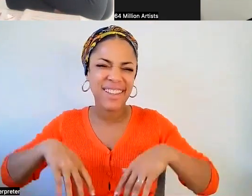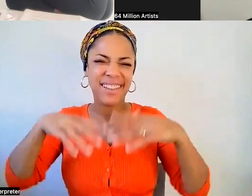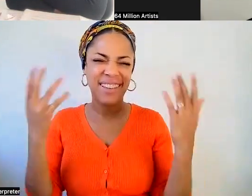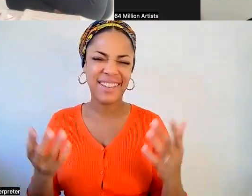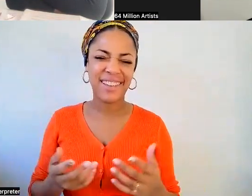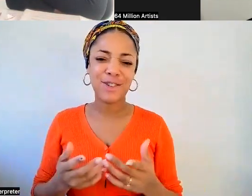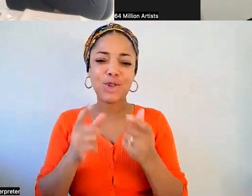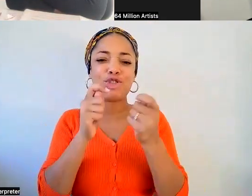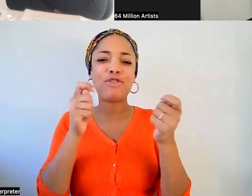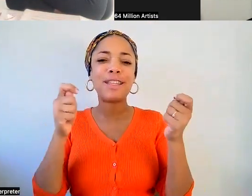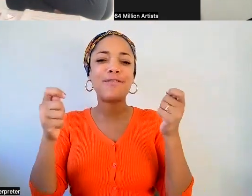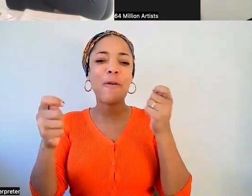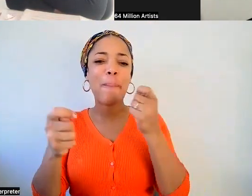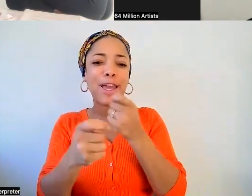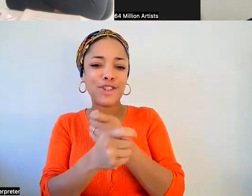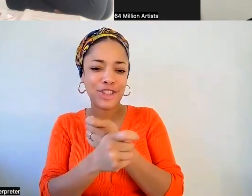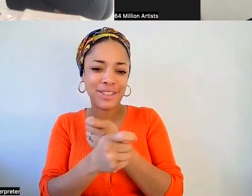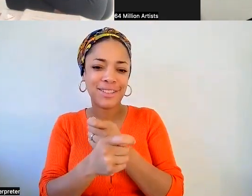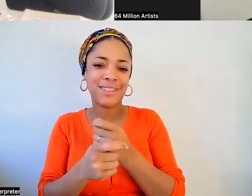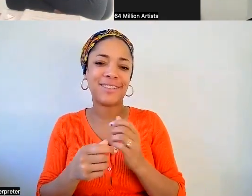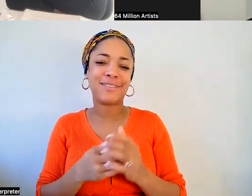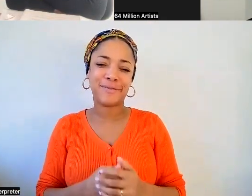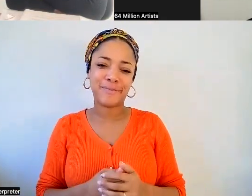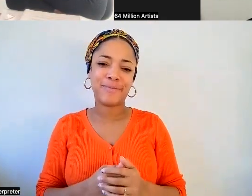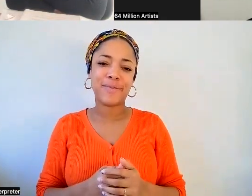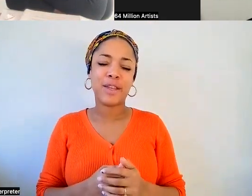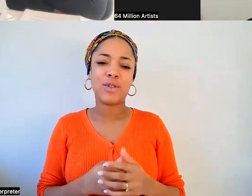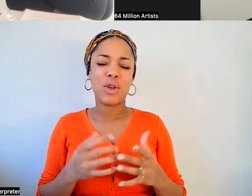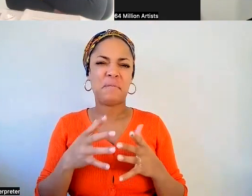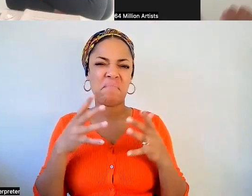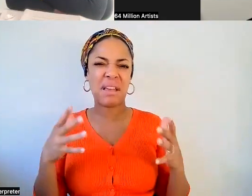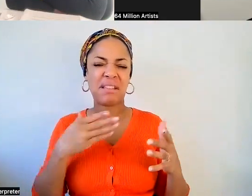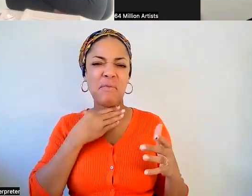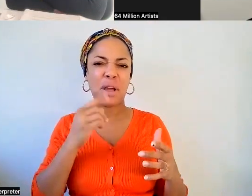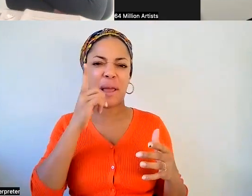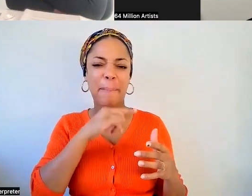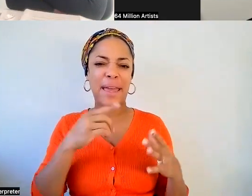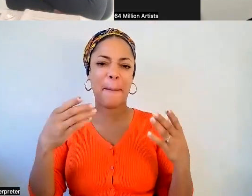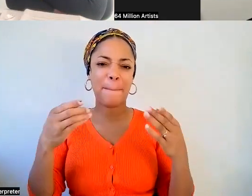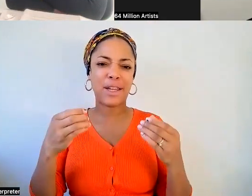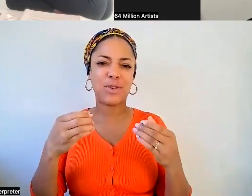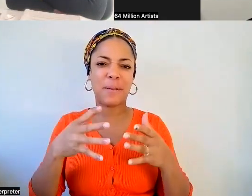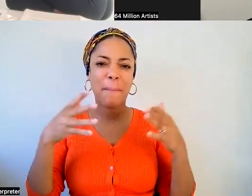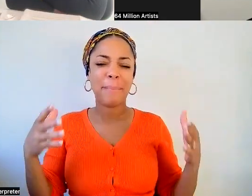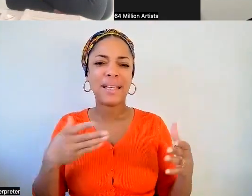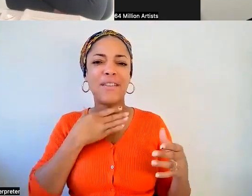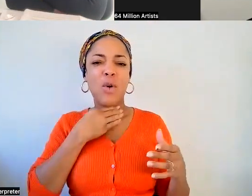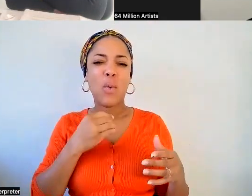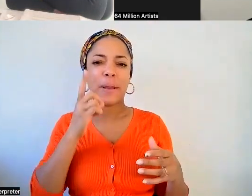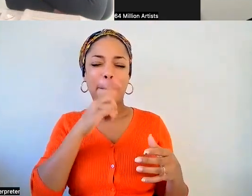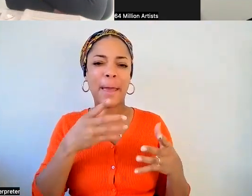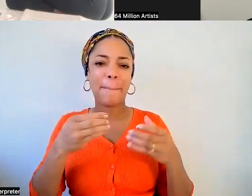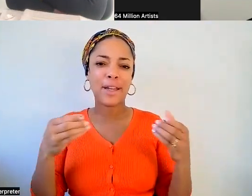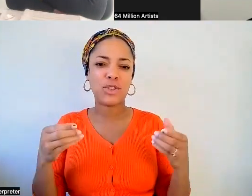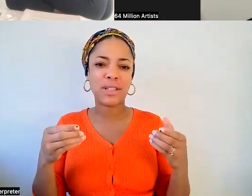a transformation there. Massive wet pink mattress, massive wet pink mattress, while you're staring at it. Mm. Did the dog move?